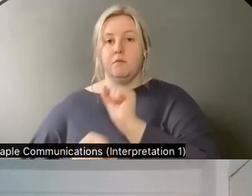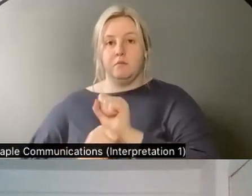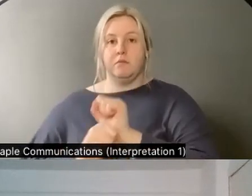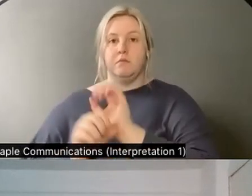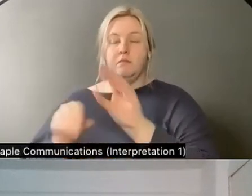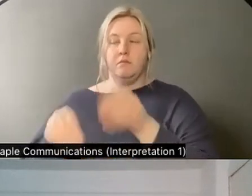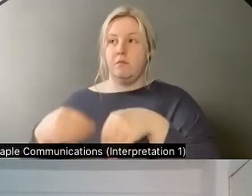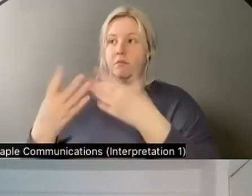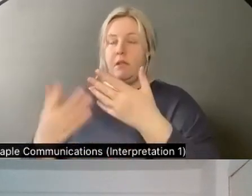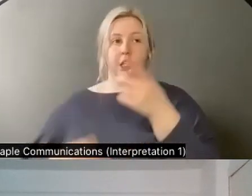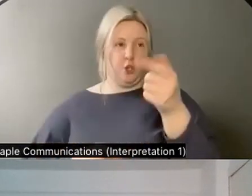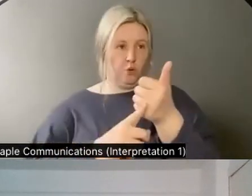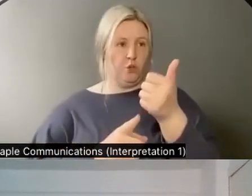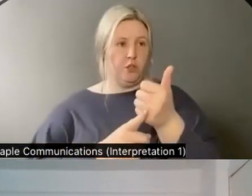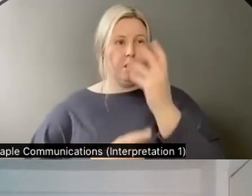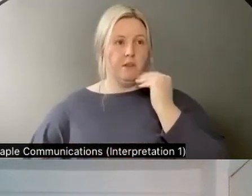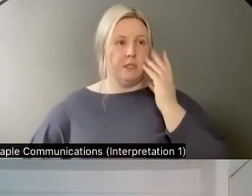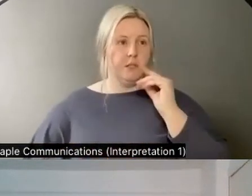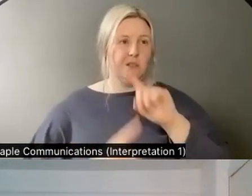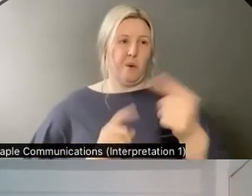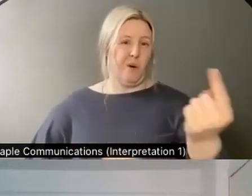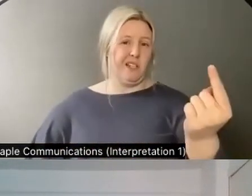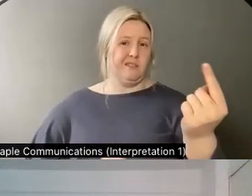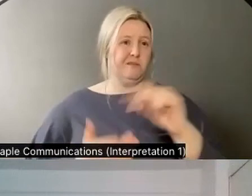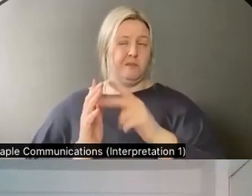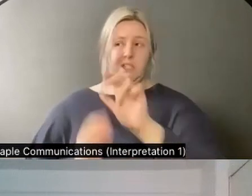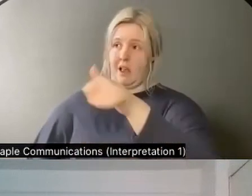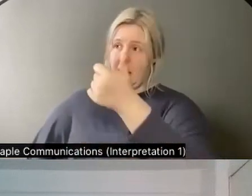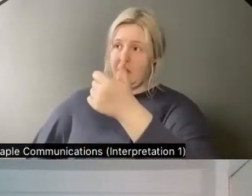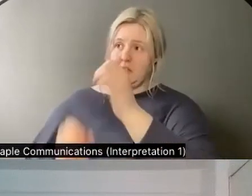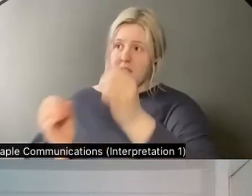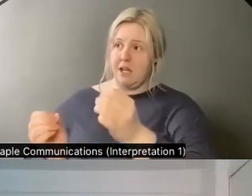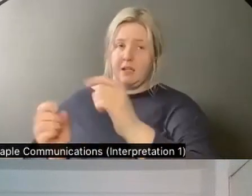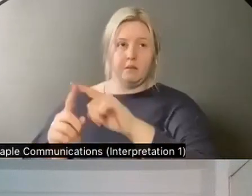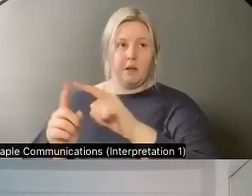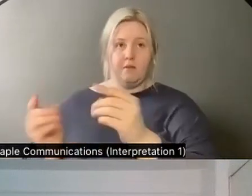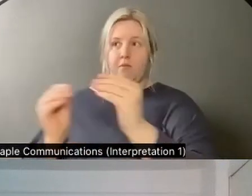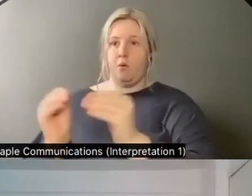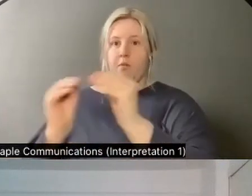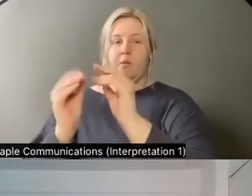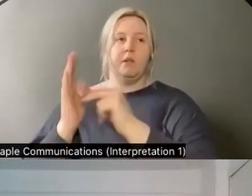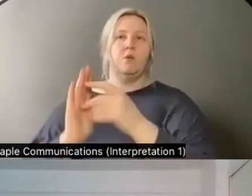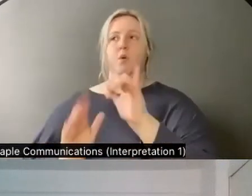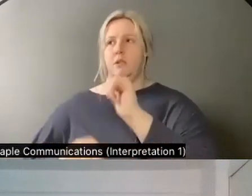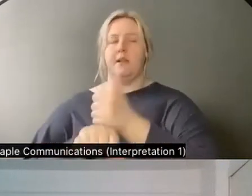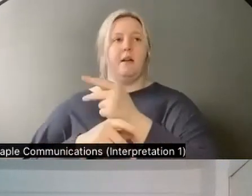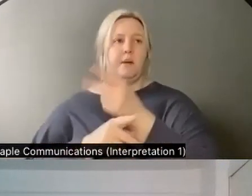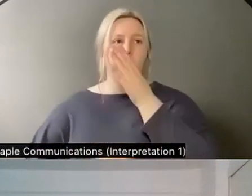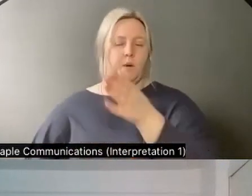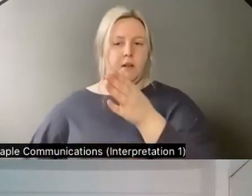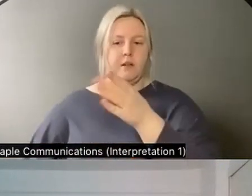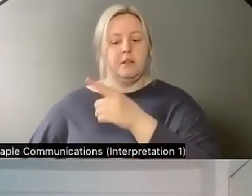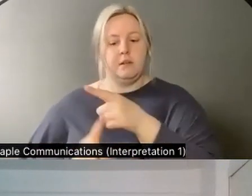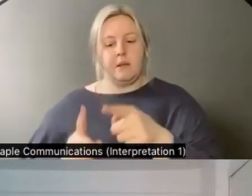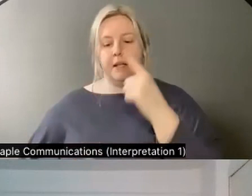of care and options to people. But I think a really perverse aspect of the privatization